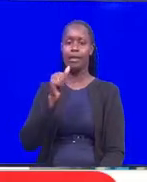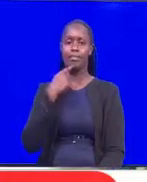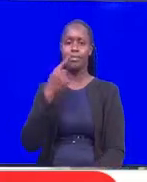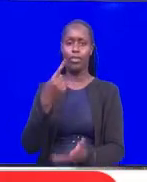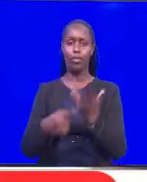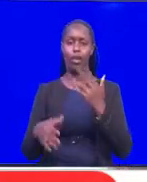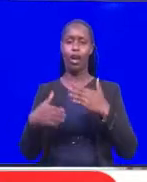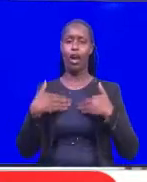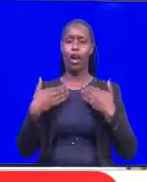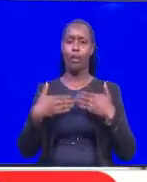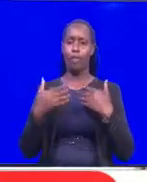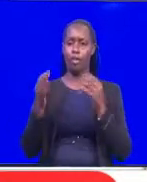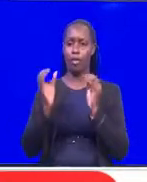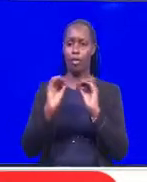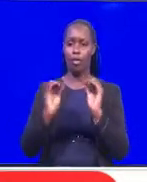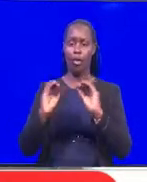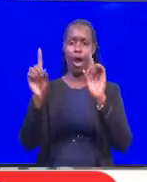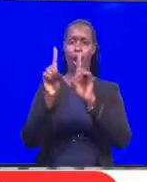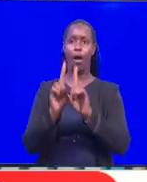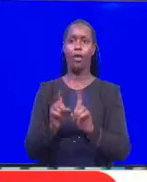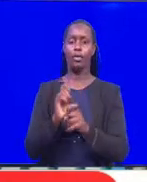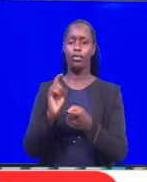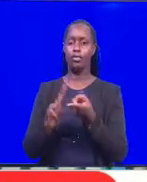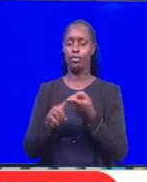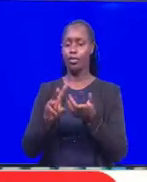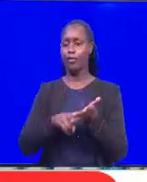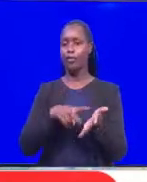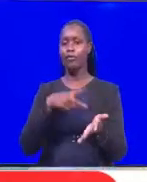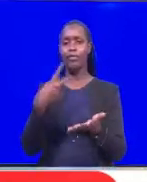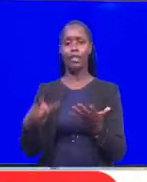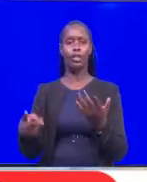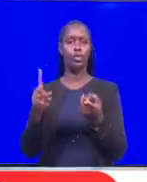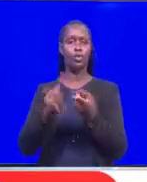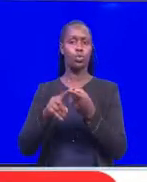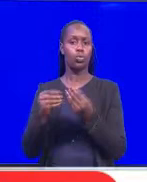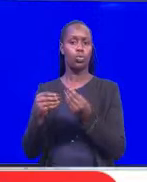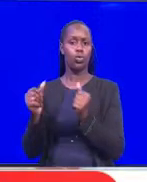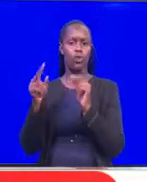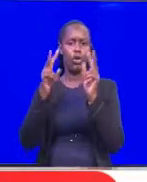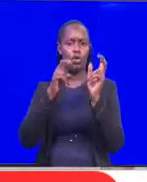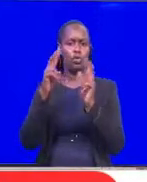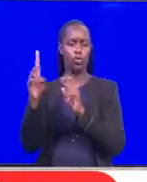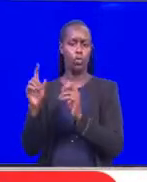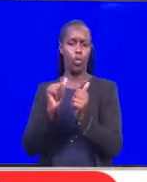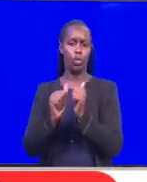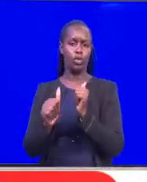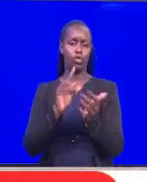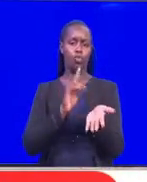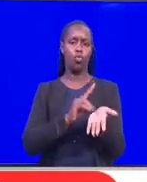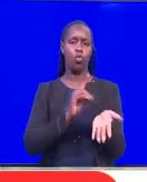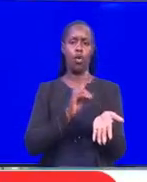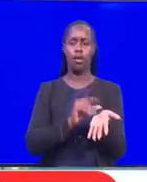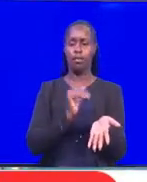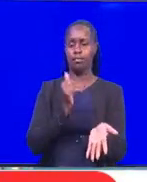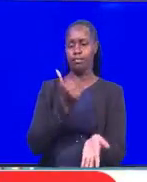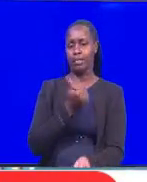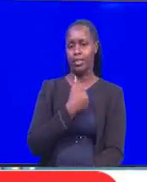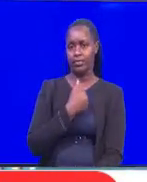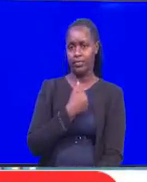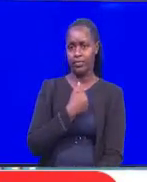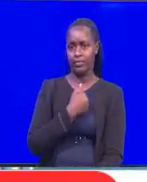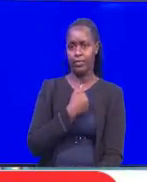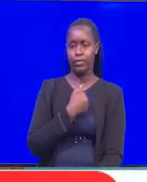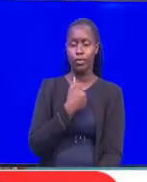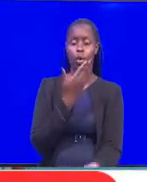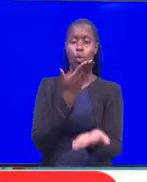the government for allegedly failing to address the grievances raised by the doctors on time. Tungeomba tu